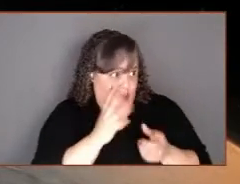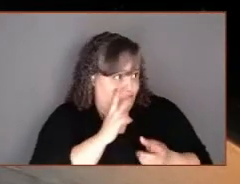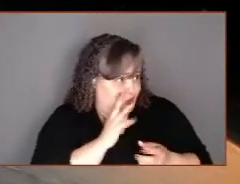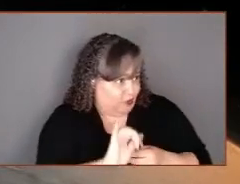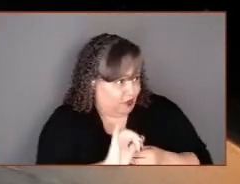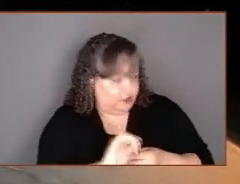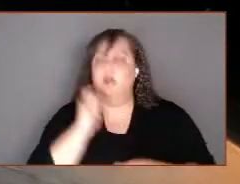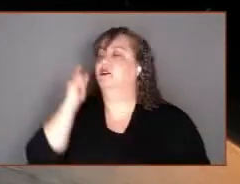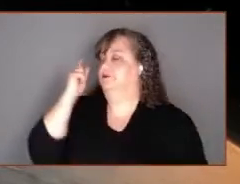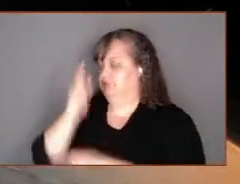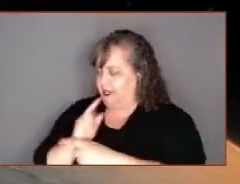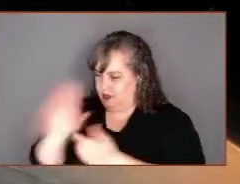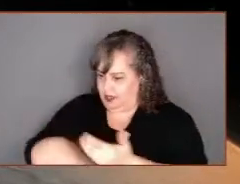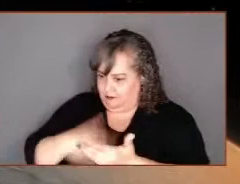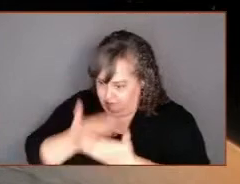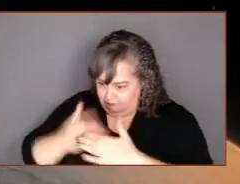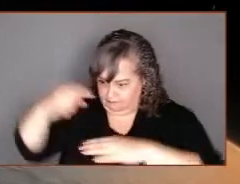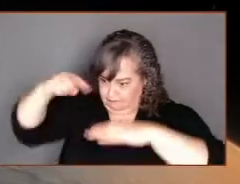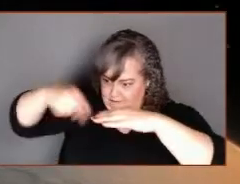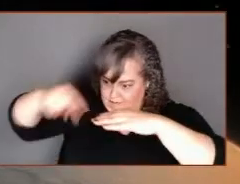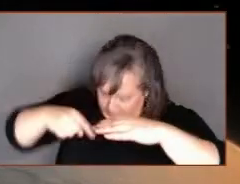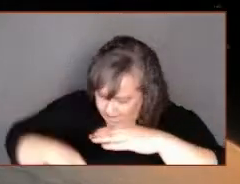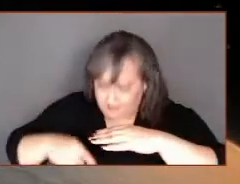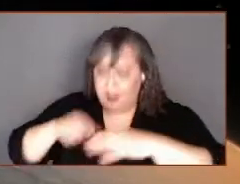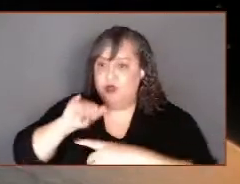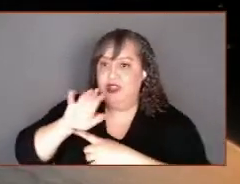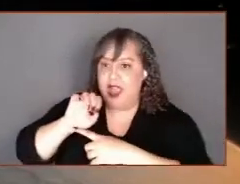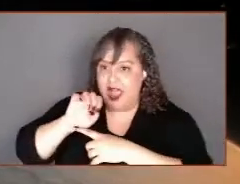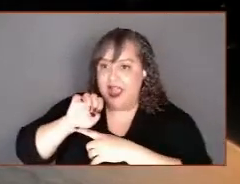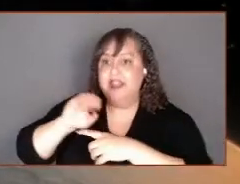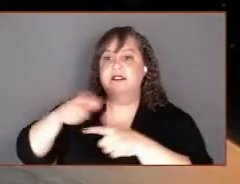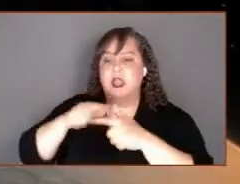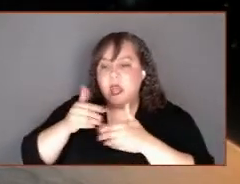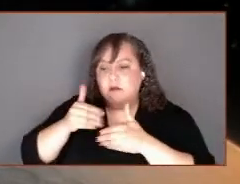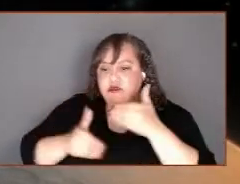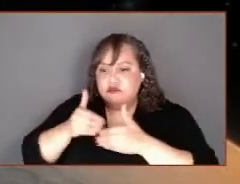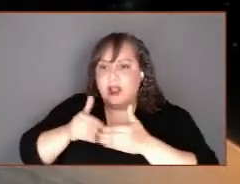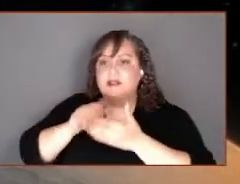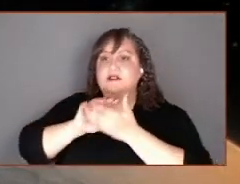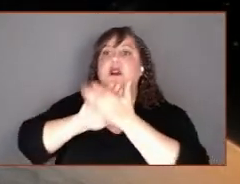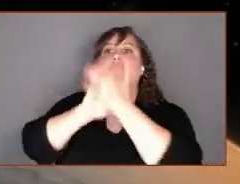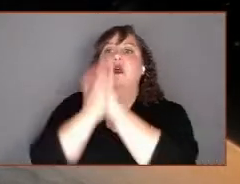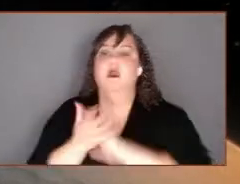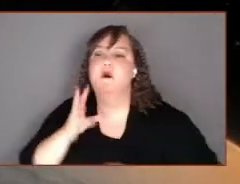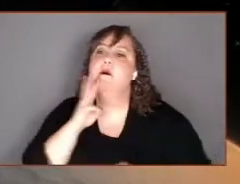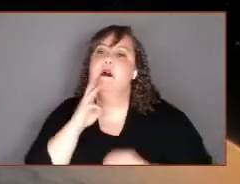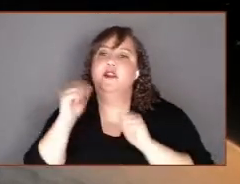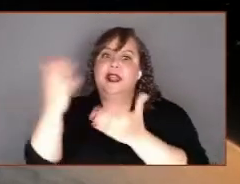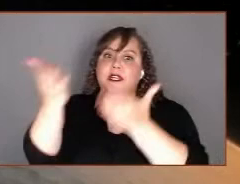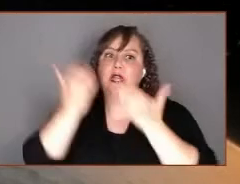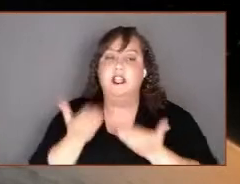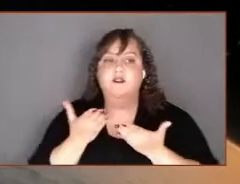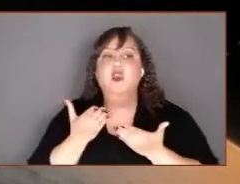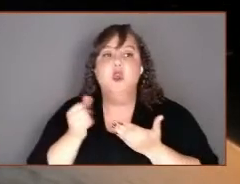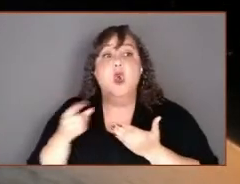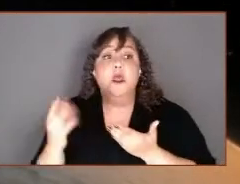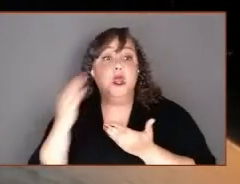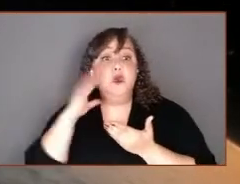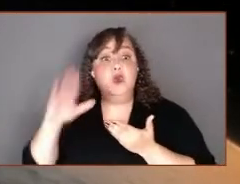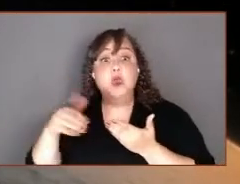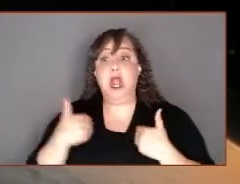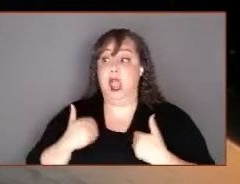ice that's at the bottom of the cooler and processing that in some fashion into water they can deliver to us. So they know there's ice there. They've designed